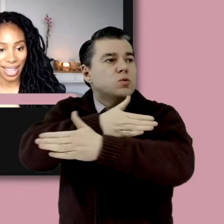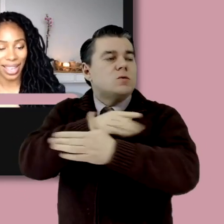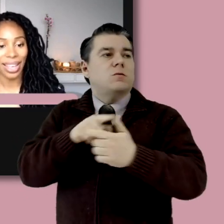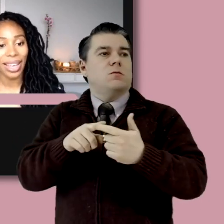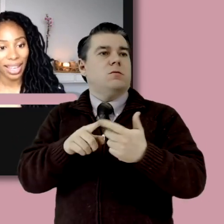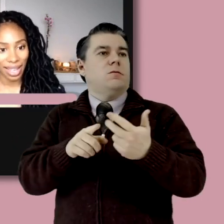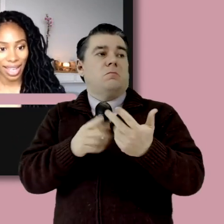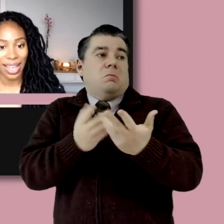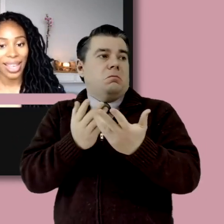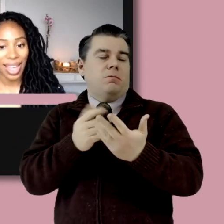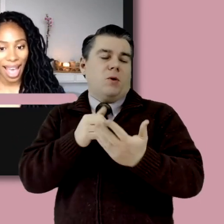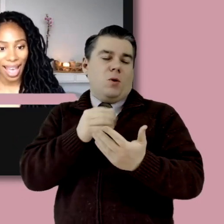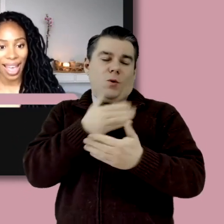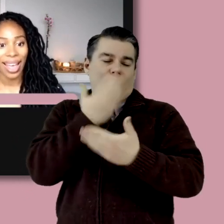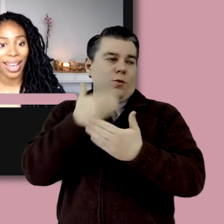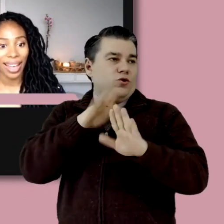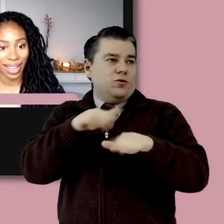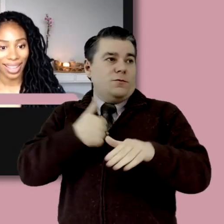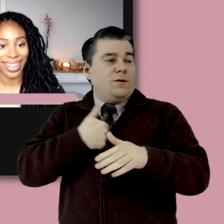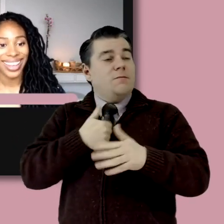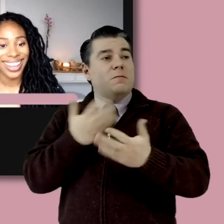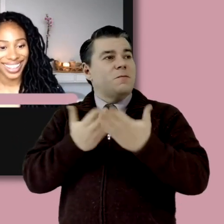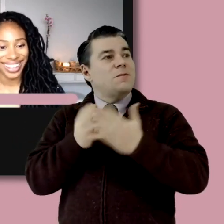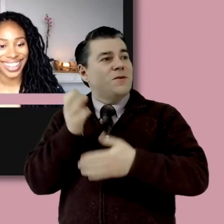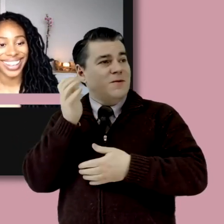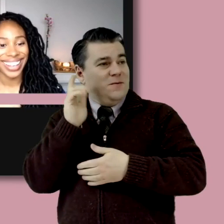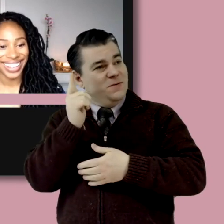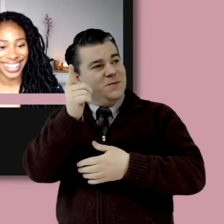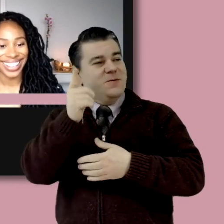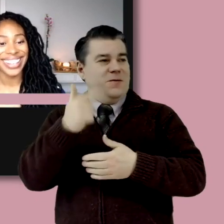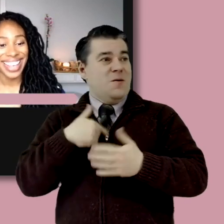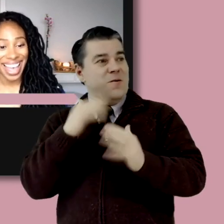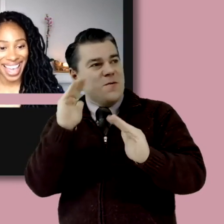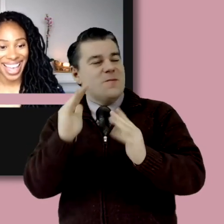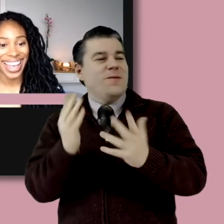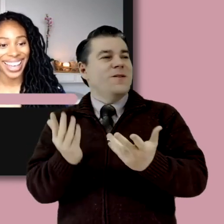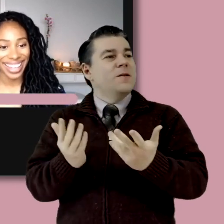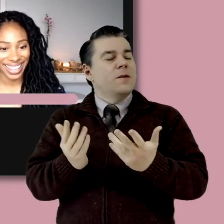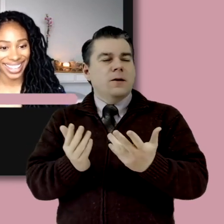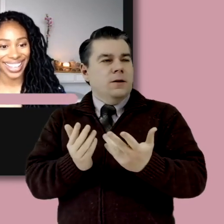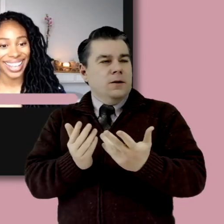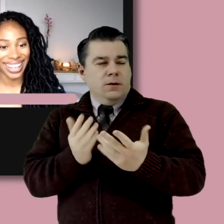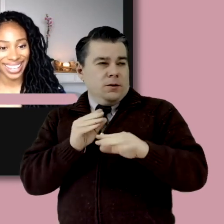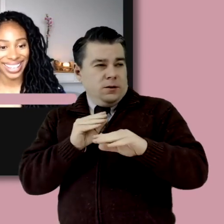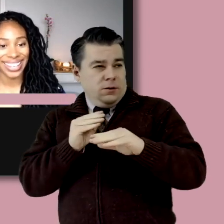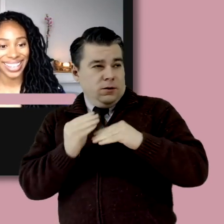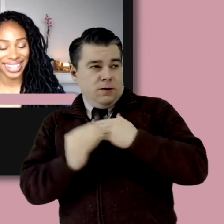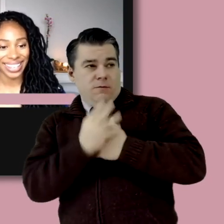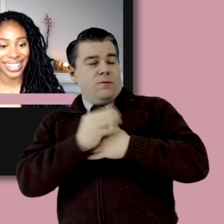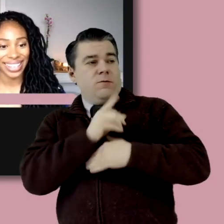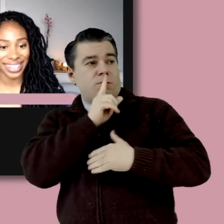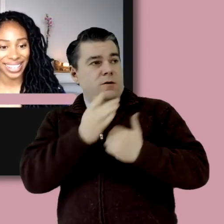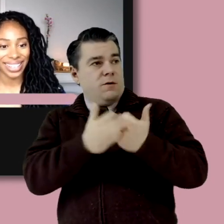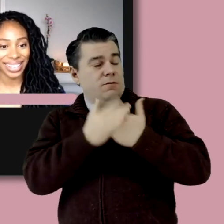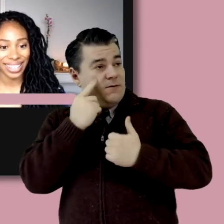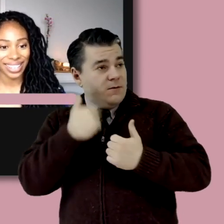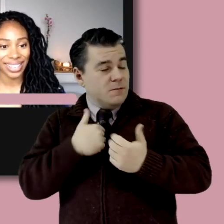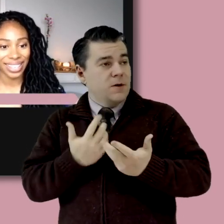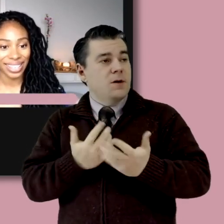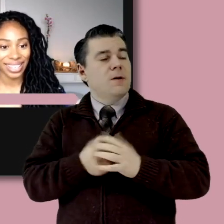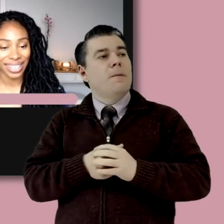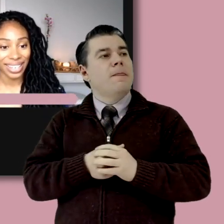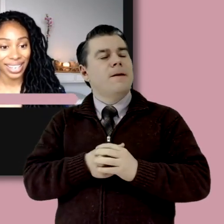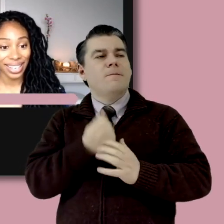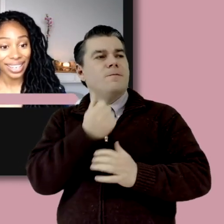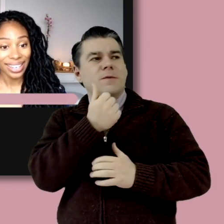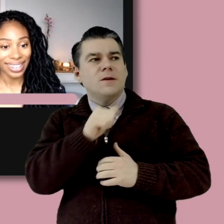play music? Or I don't have children, but one day I hope to. So this advice would be really helpful to